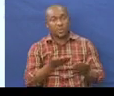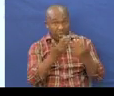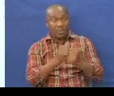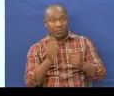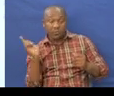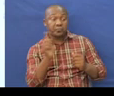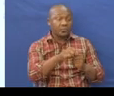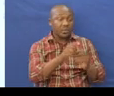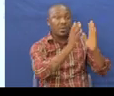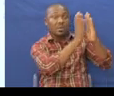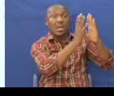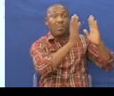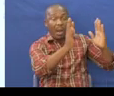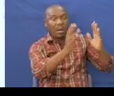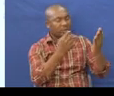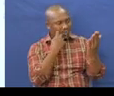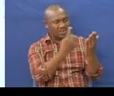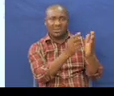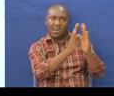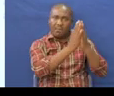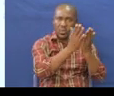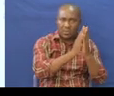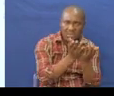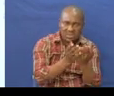newspapers, and other sources that are written so that to get information